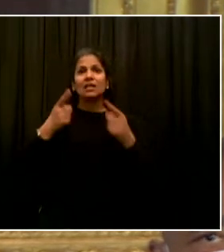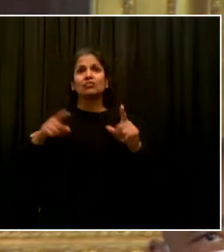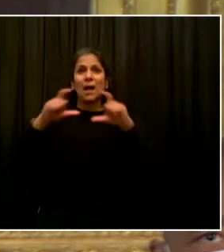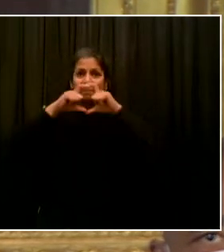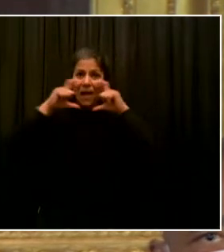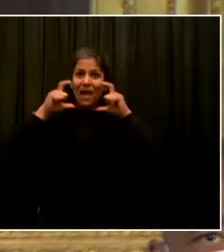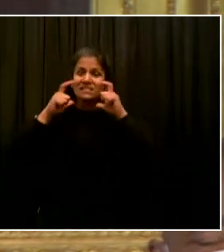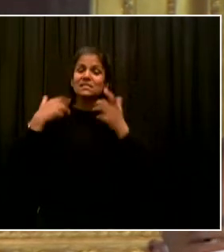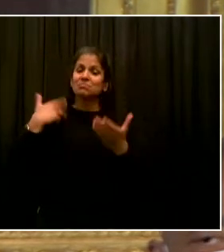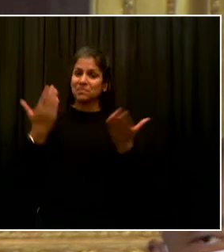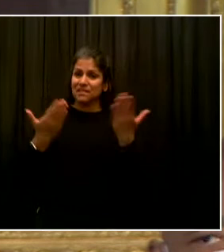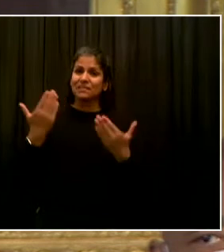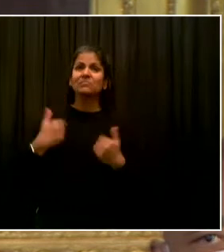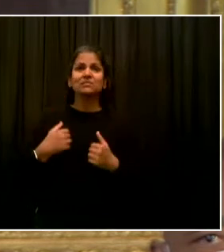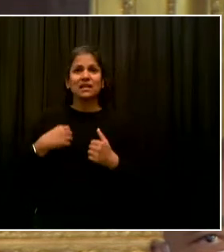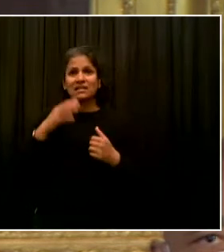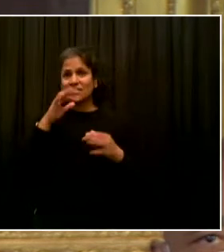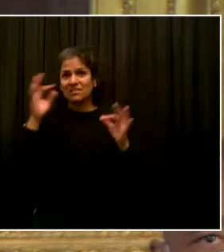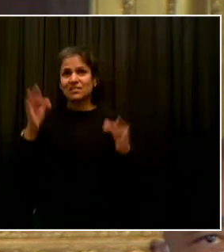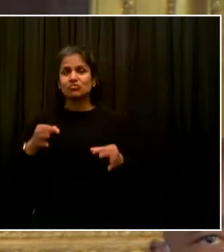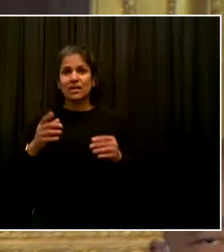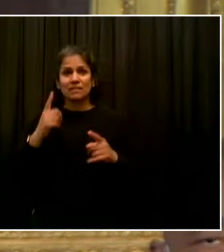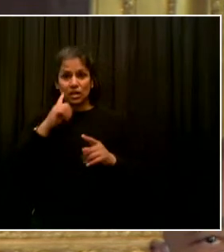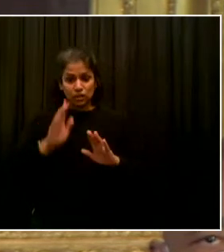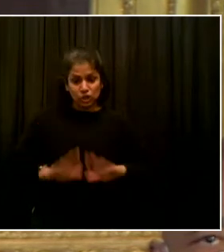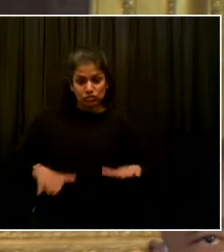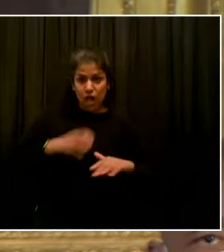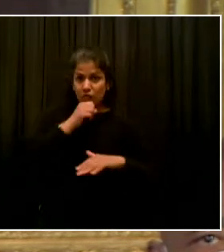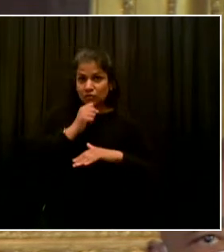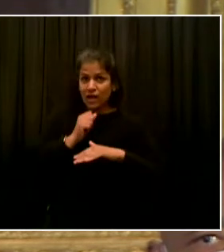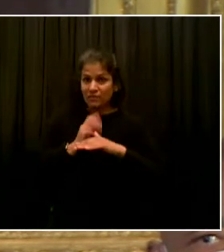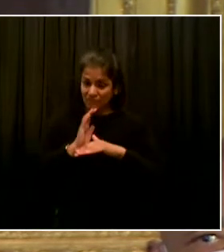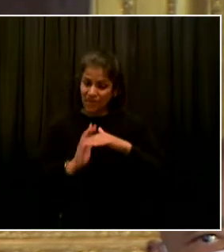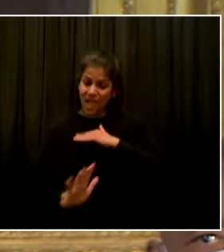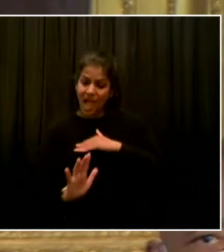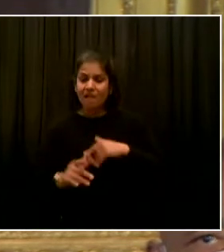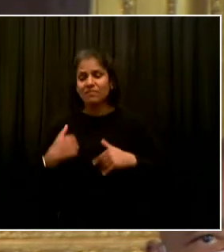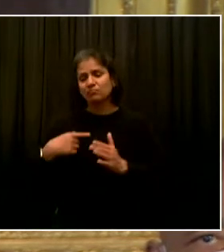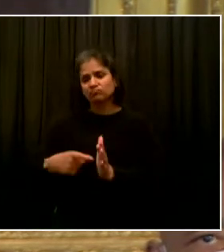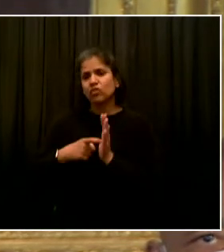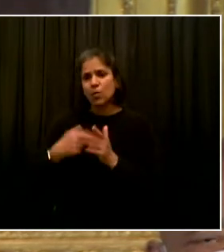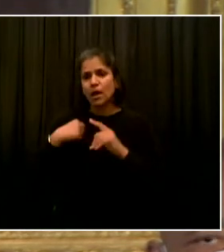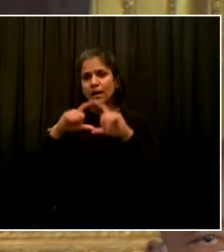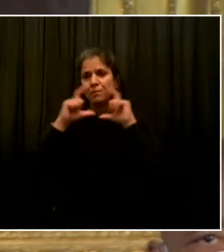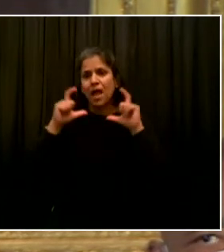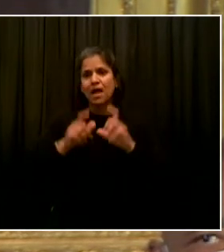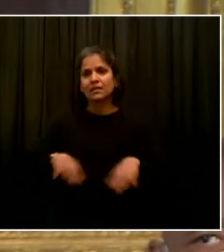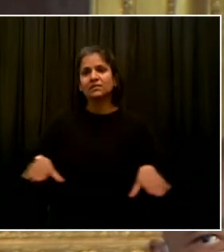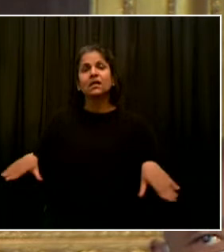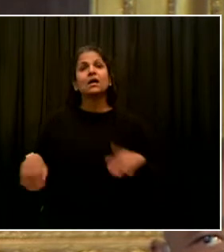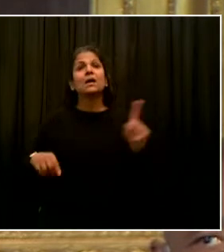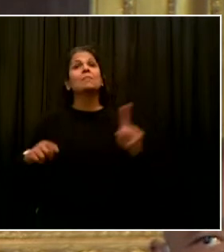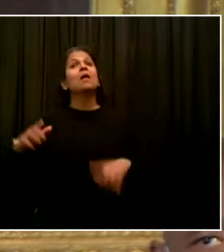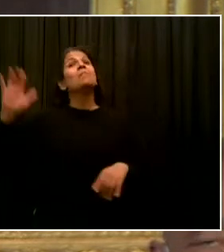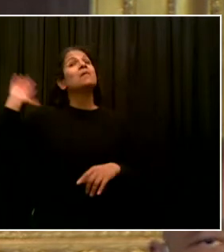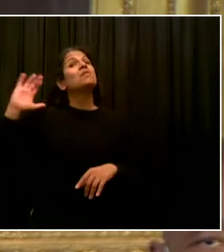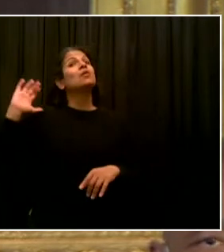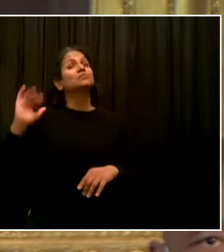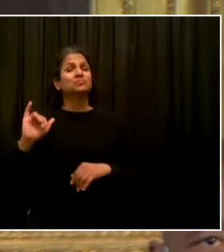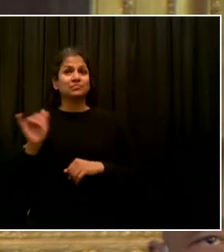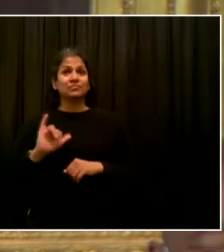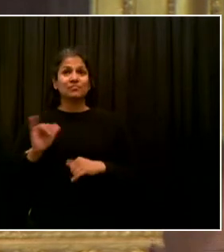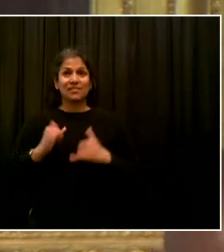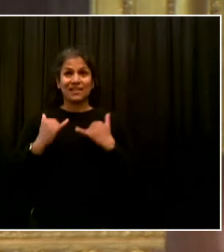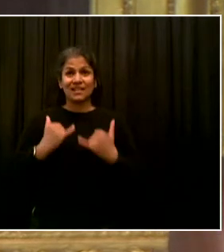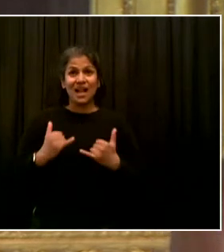for children under the age of 5 in New York City child care settings. We said then that if we saw concerning changes in